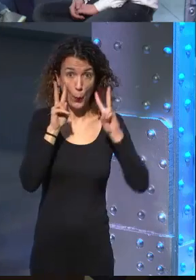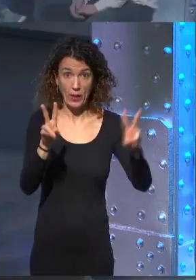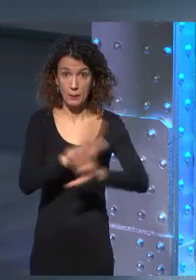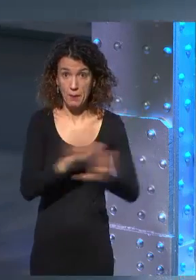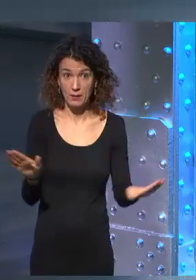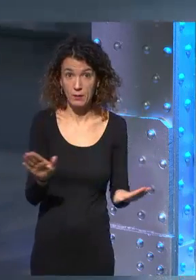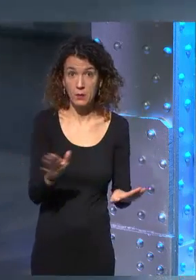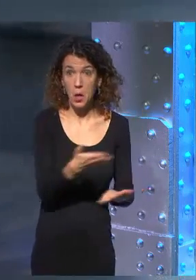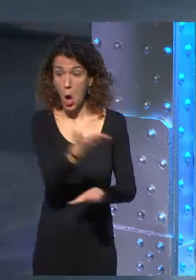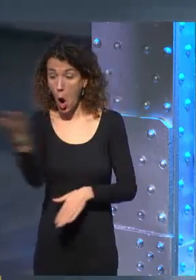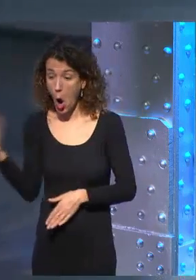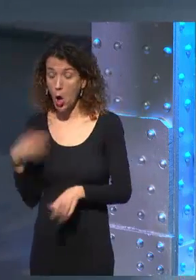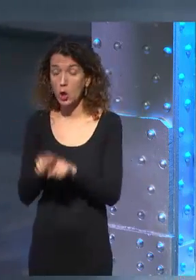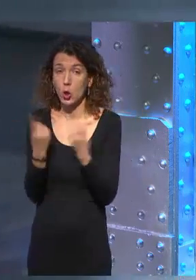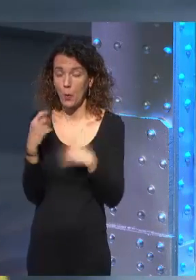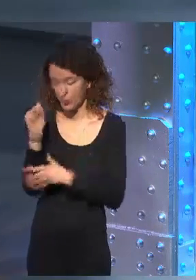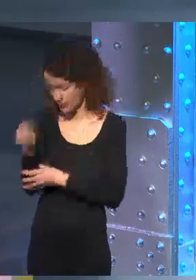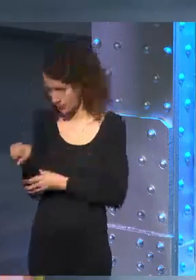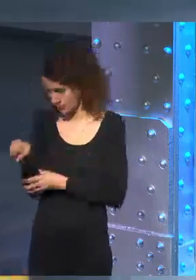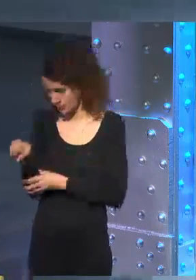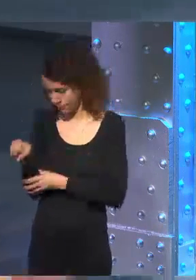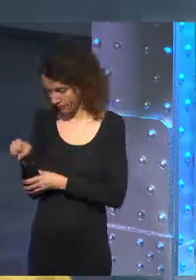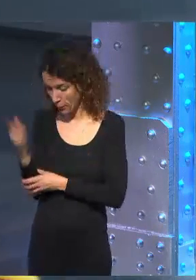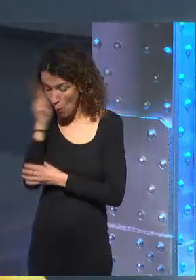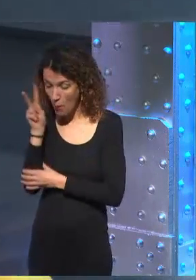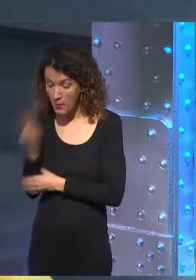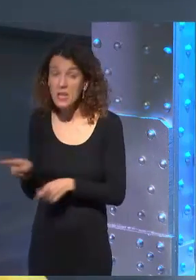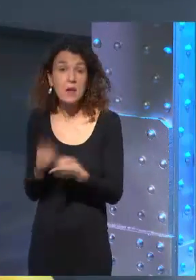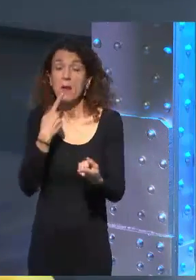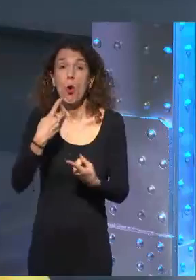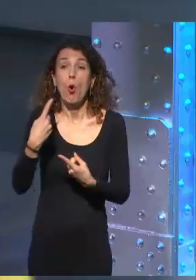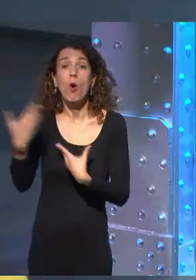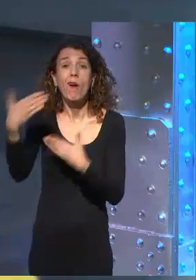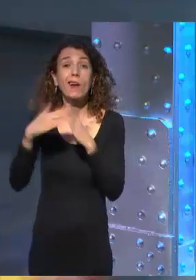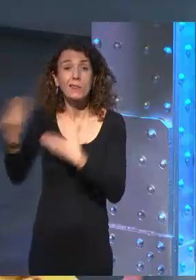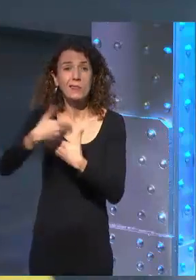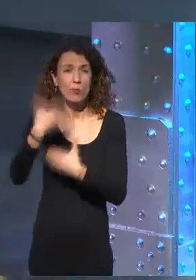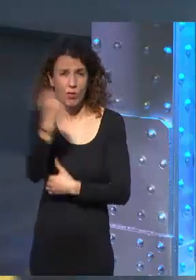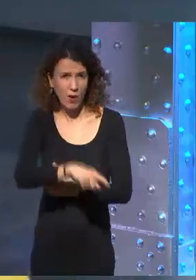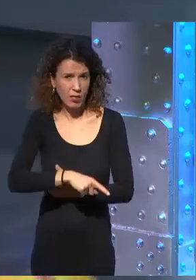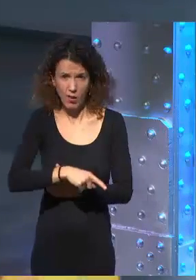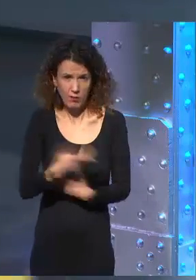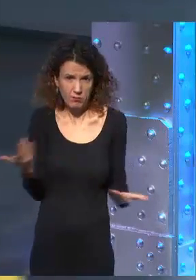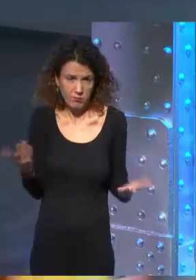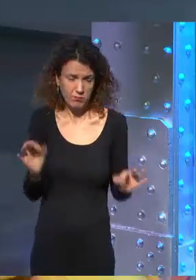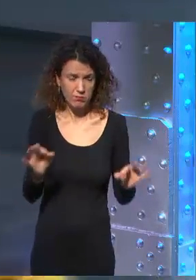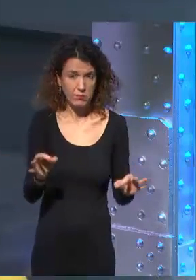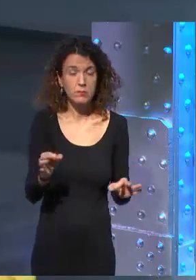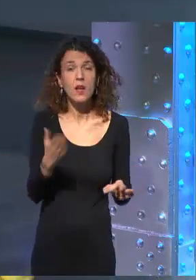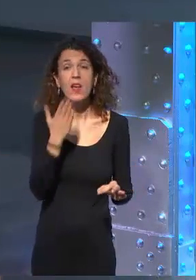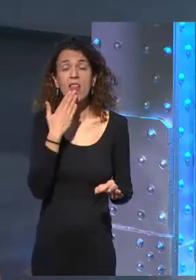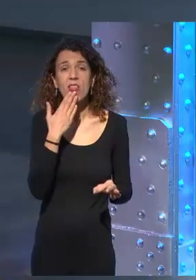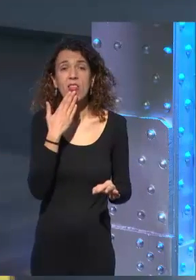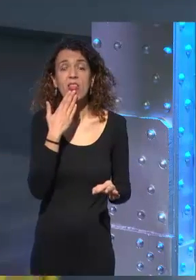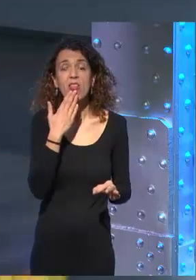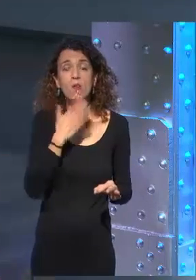see that only 5 students are actually looking at you, and the rest are maybe dozing off or just looking at their mobile